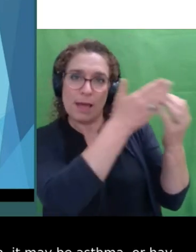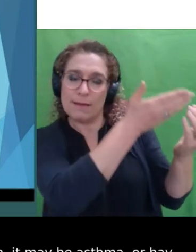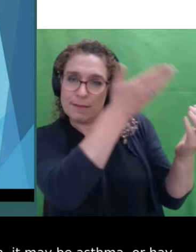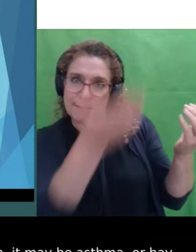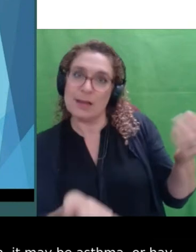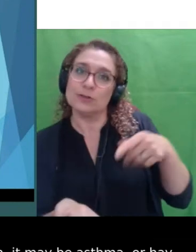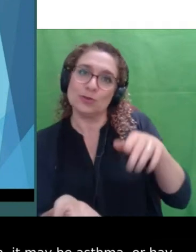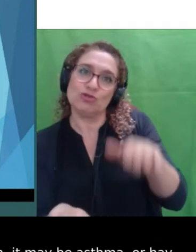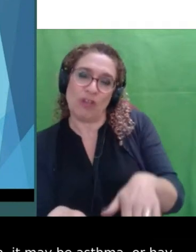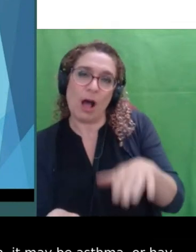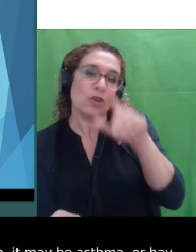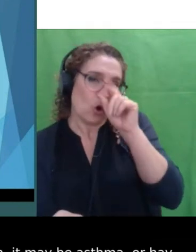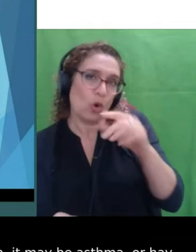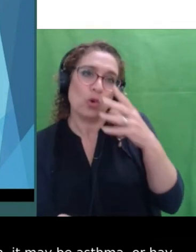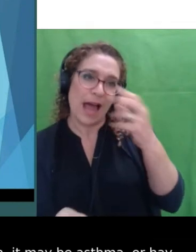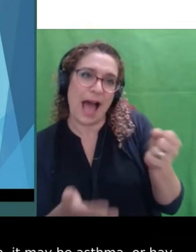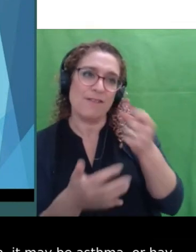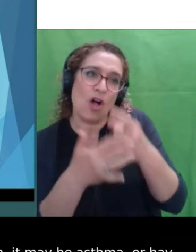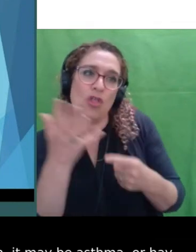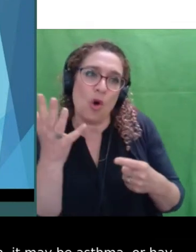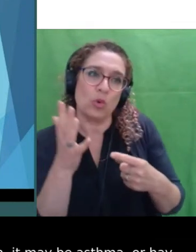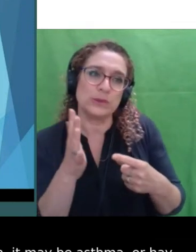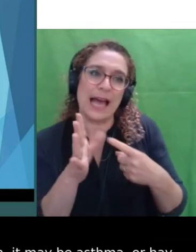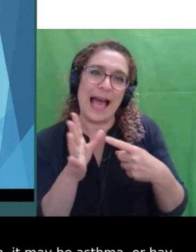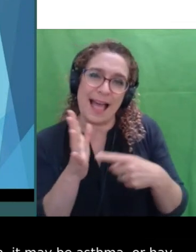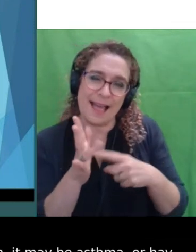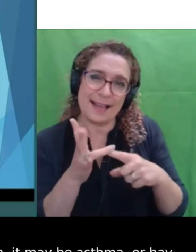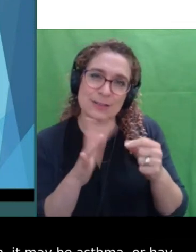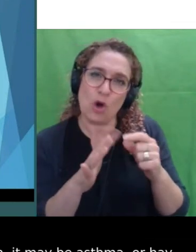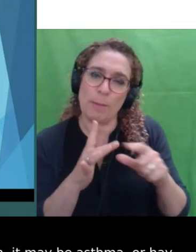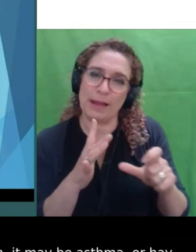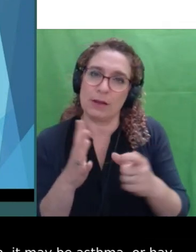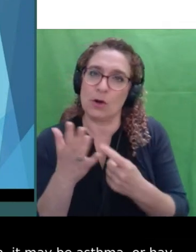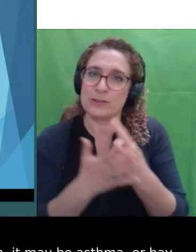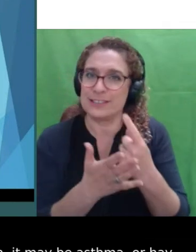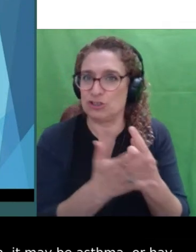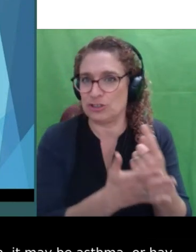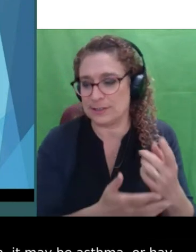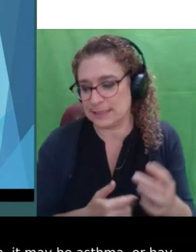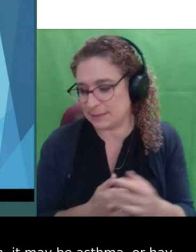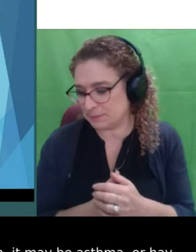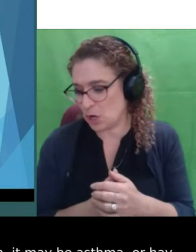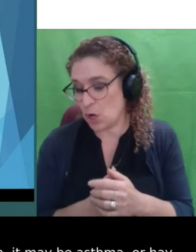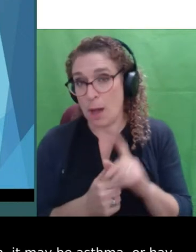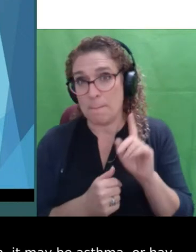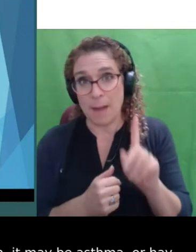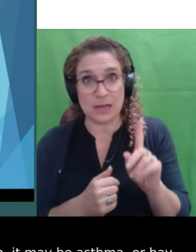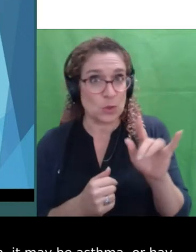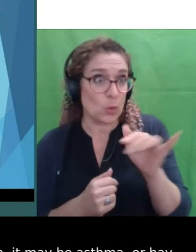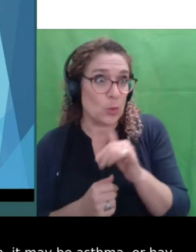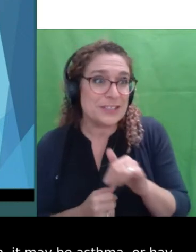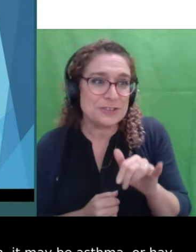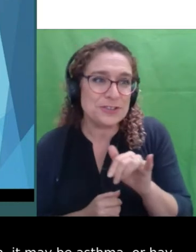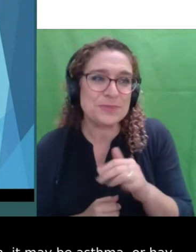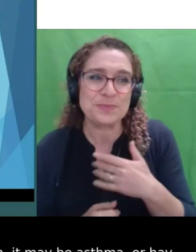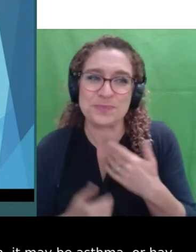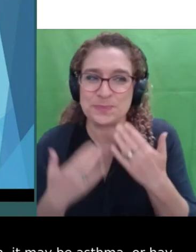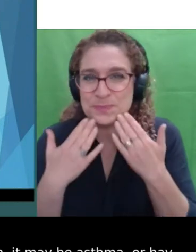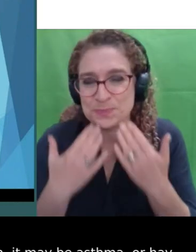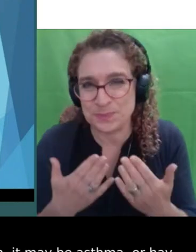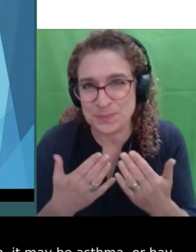three of the atopic conditions we don't necessarily know which condition so the inheritance is quite